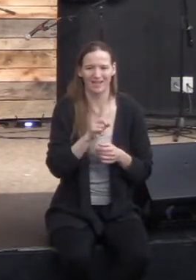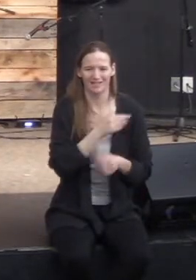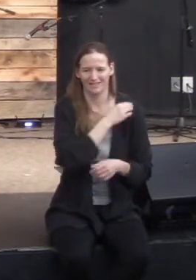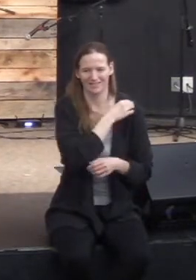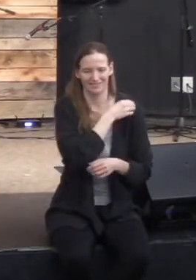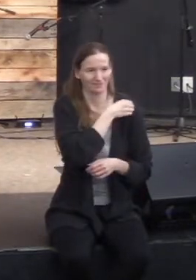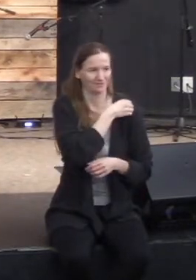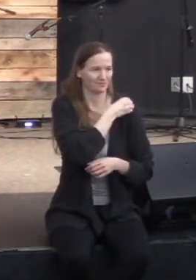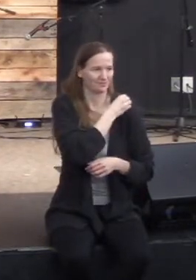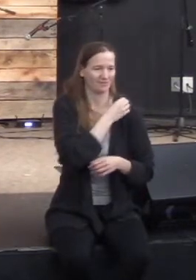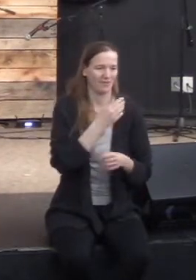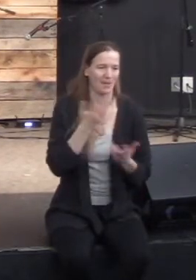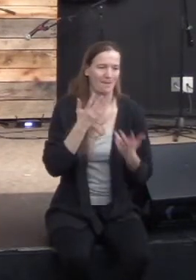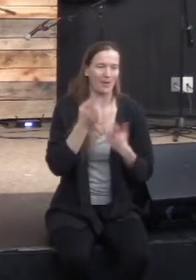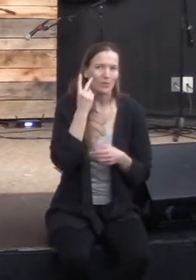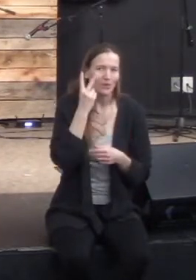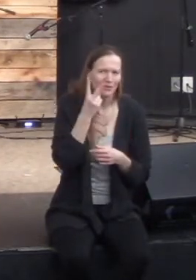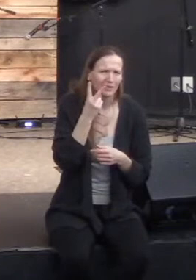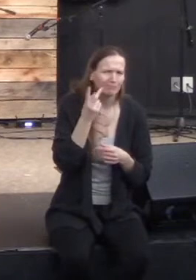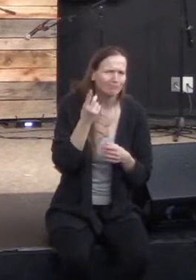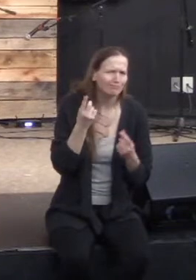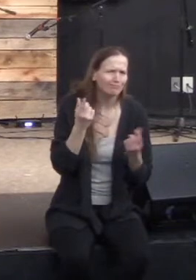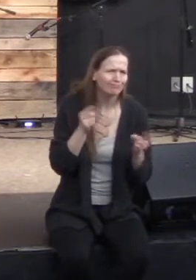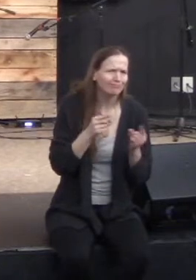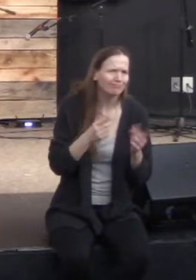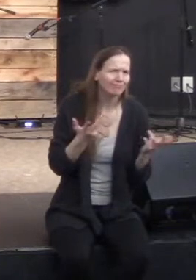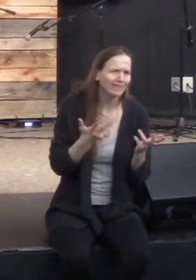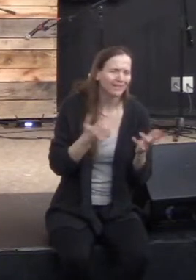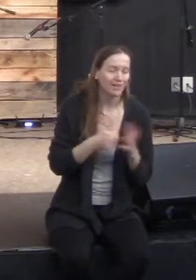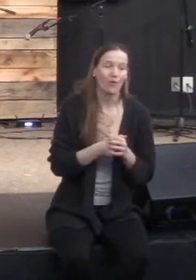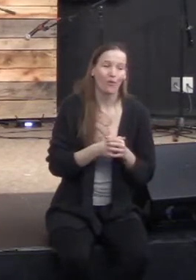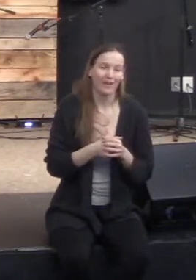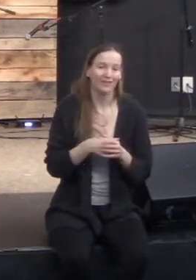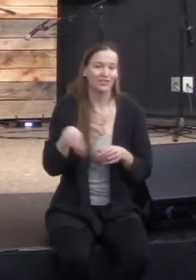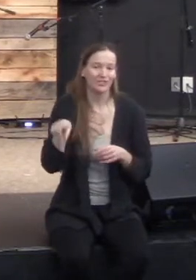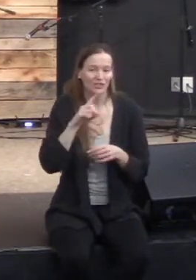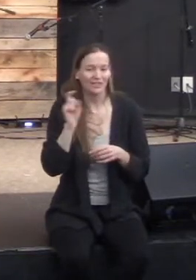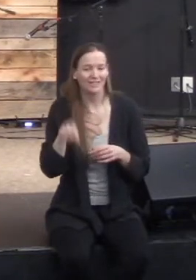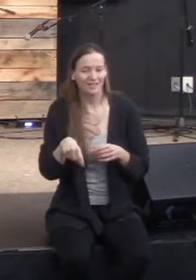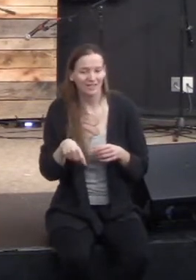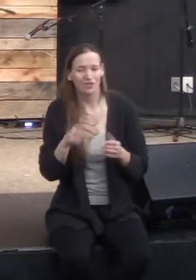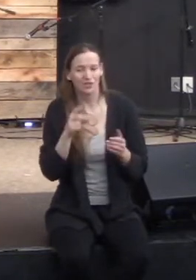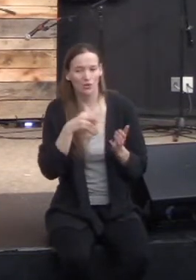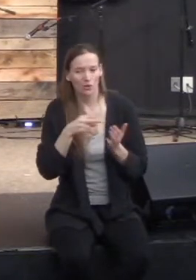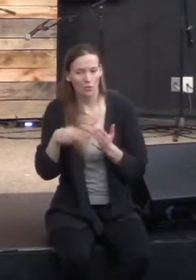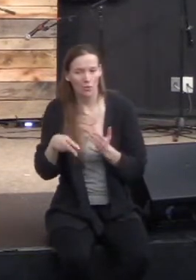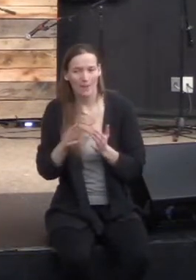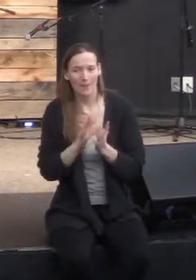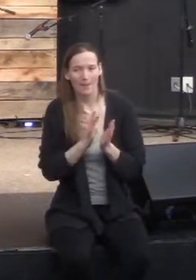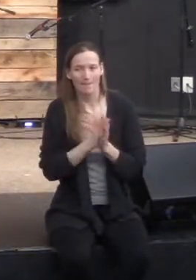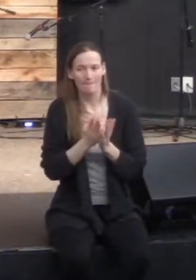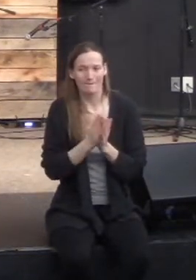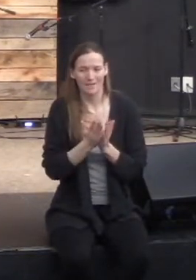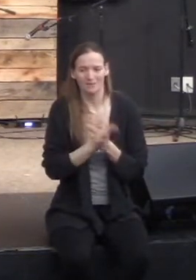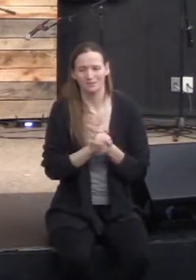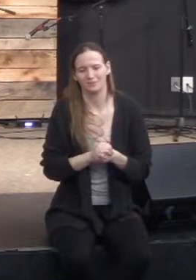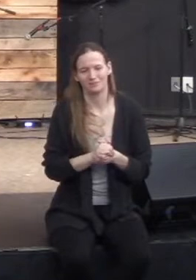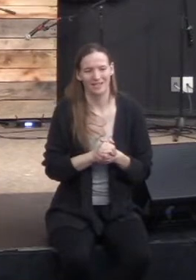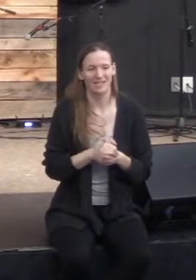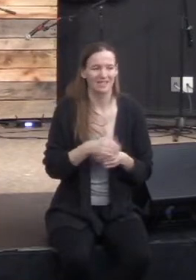know, you might be looking at that going, what's going on? Well, you got to read your Bible because it is hilarious. You